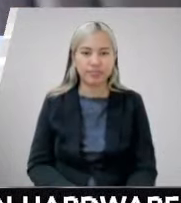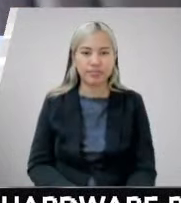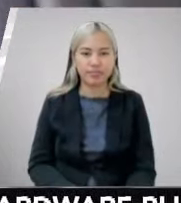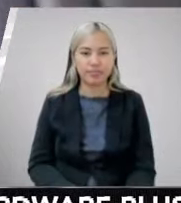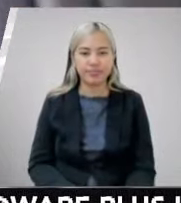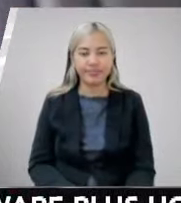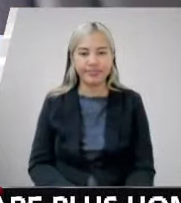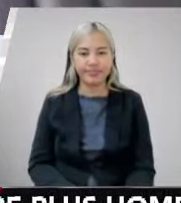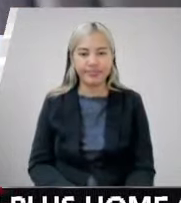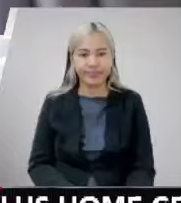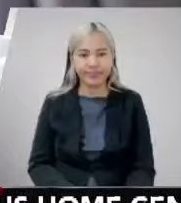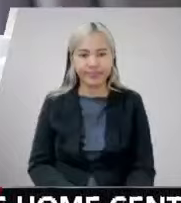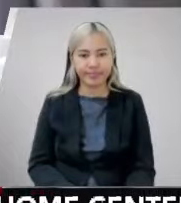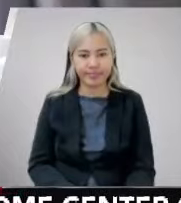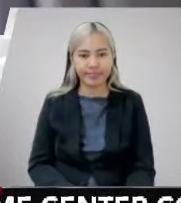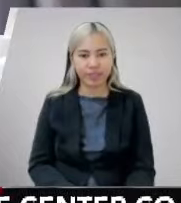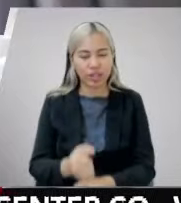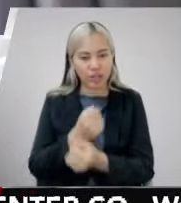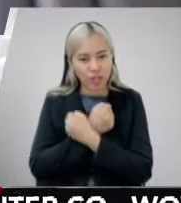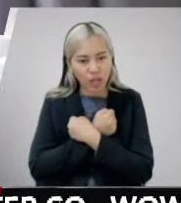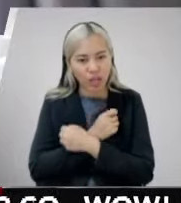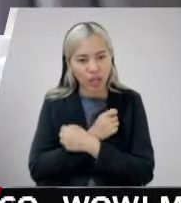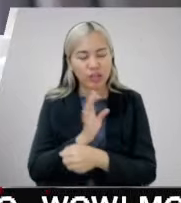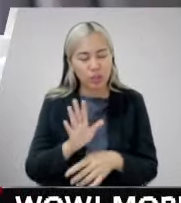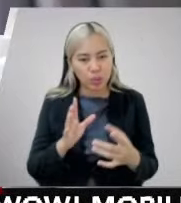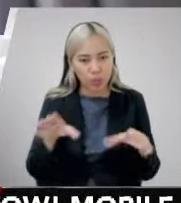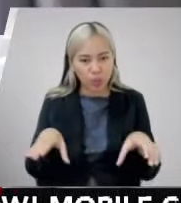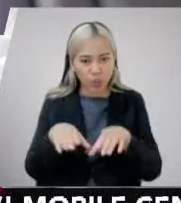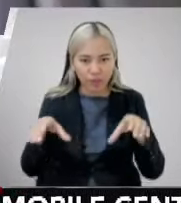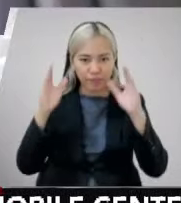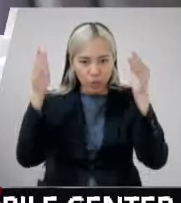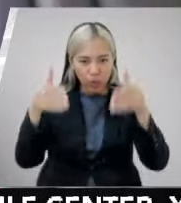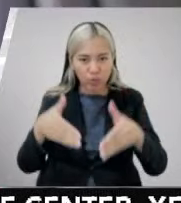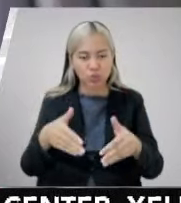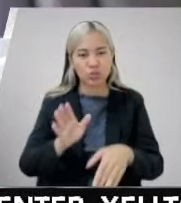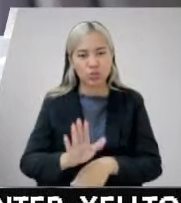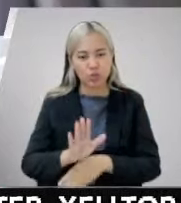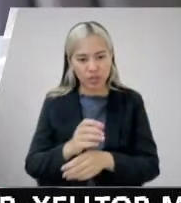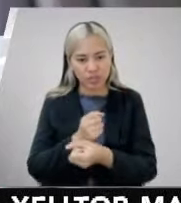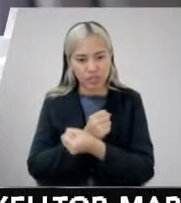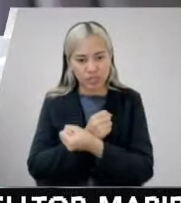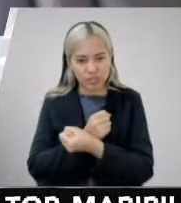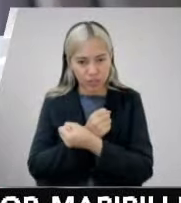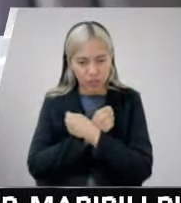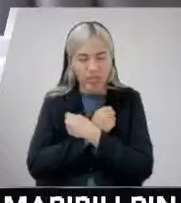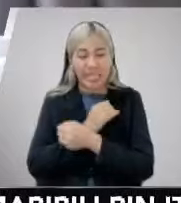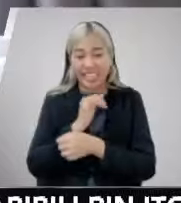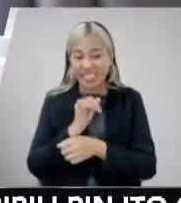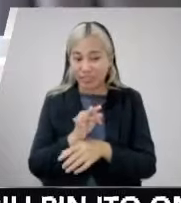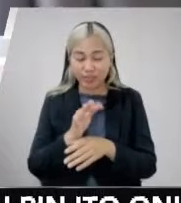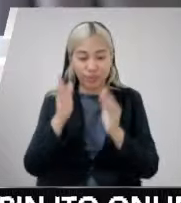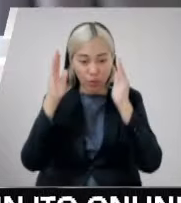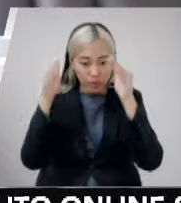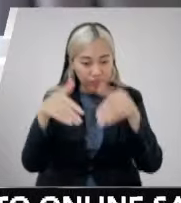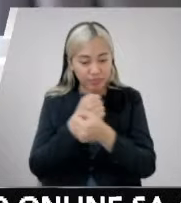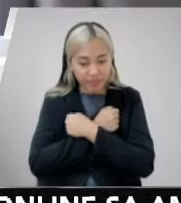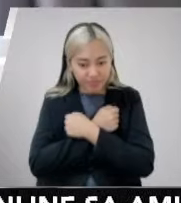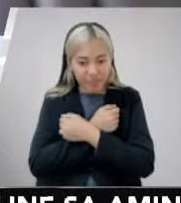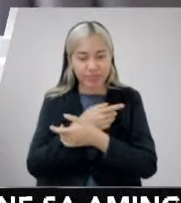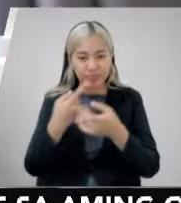Love what you do and focus on the love. If you're in it for the love, you will succeed. If you're in it for fame or money